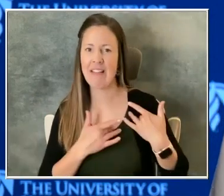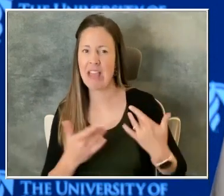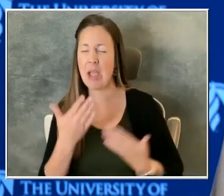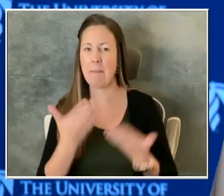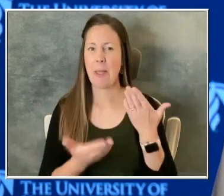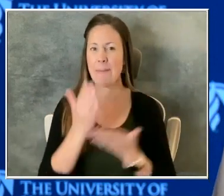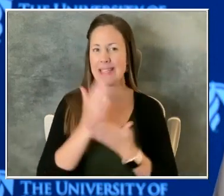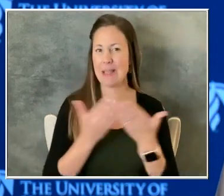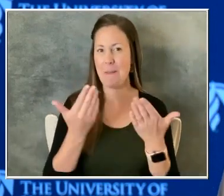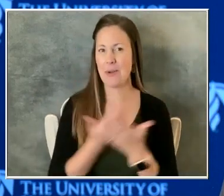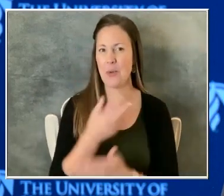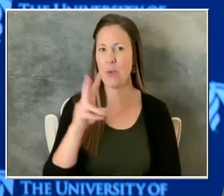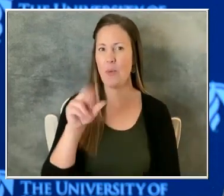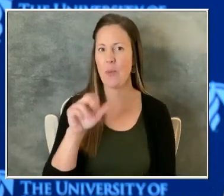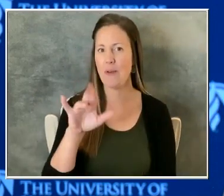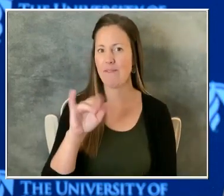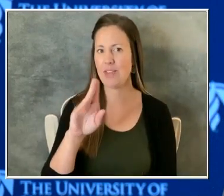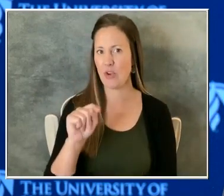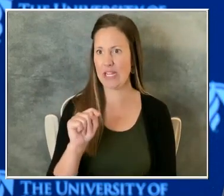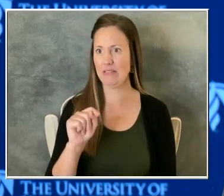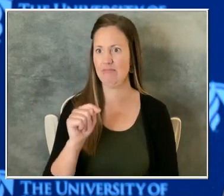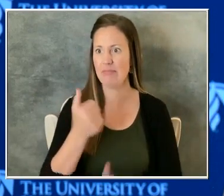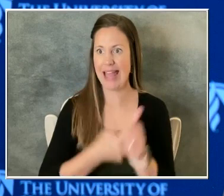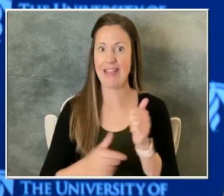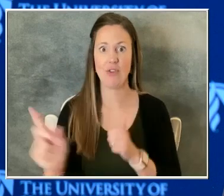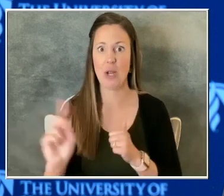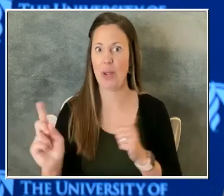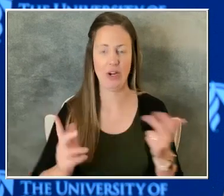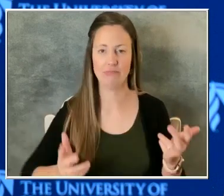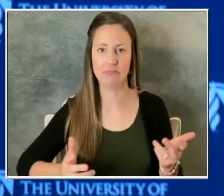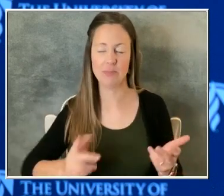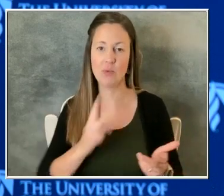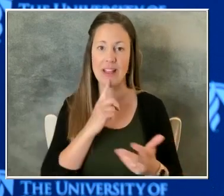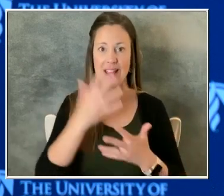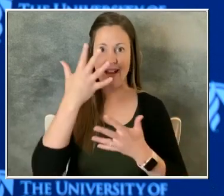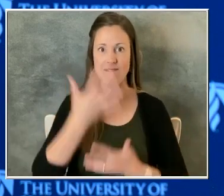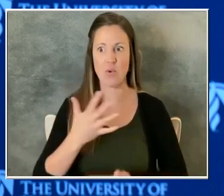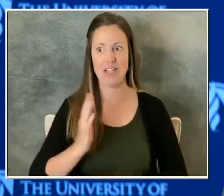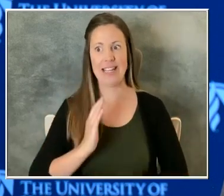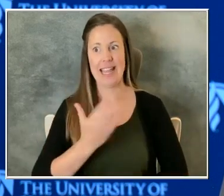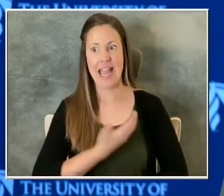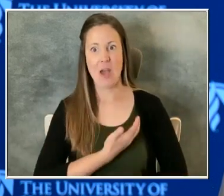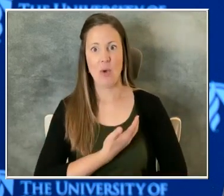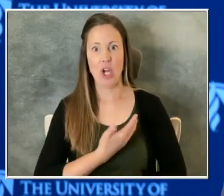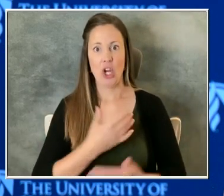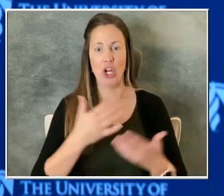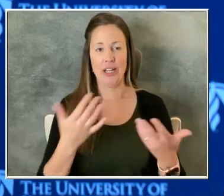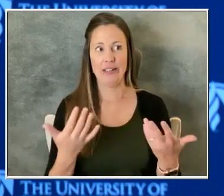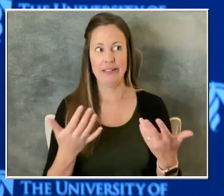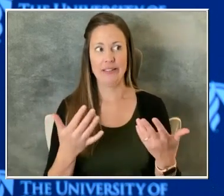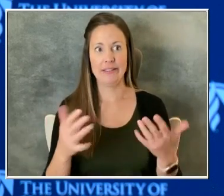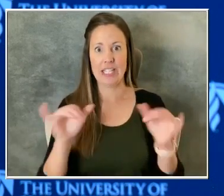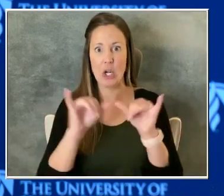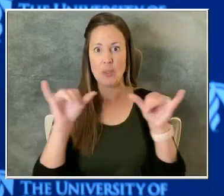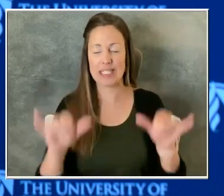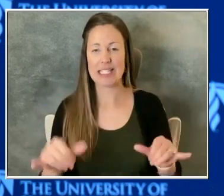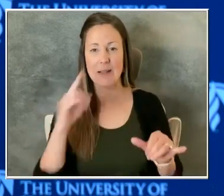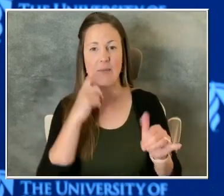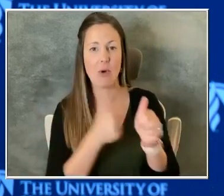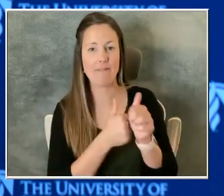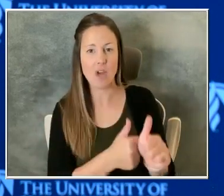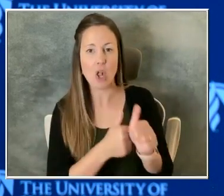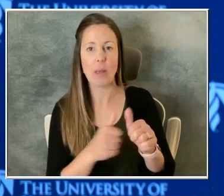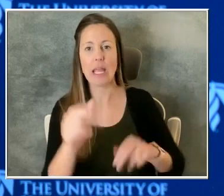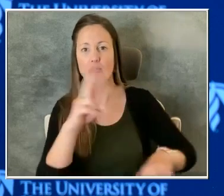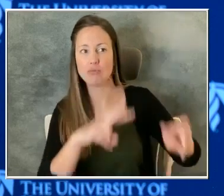degree everywhere. Unfortunately, our surveillance systems now for looking at variants and genetic testing and the